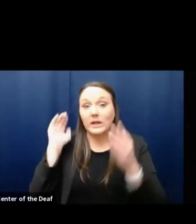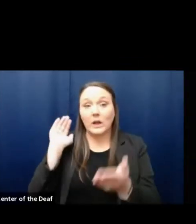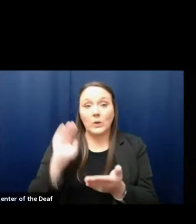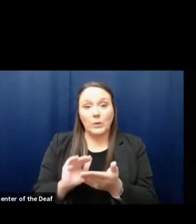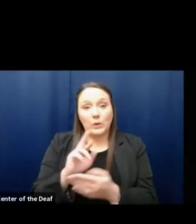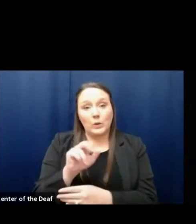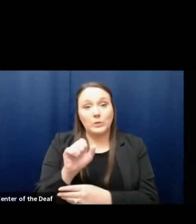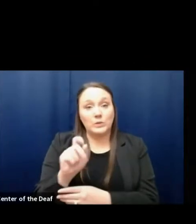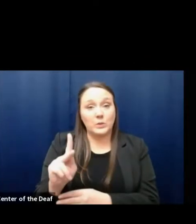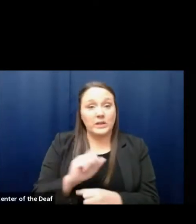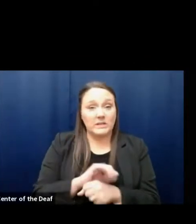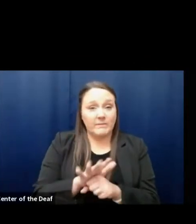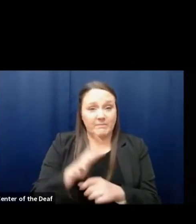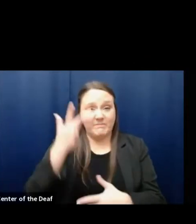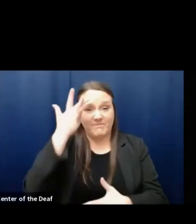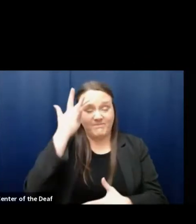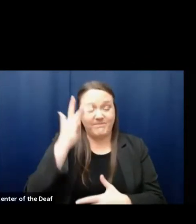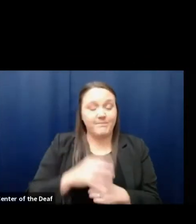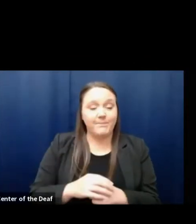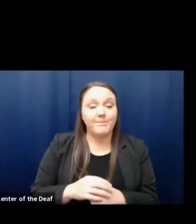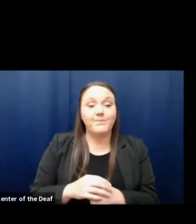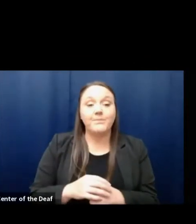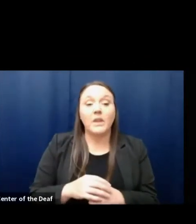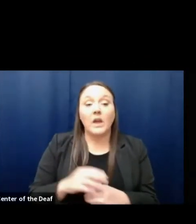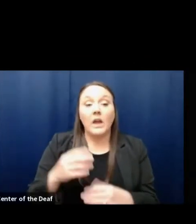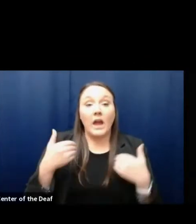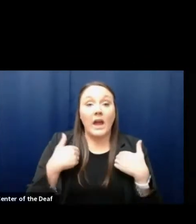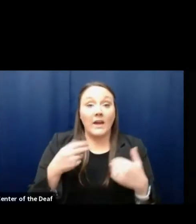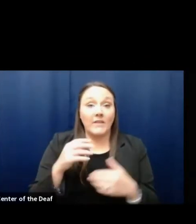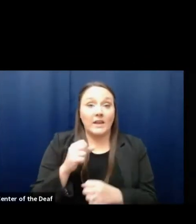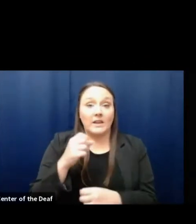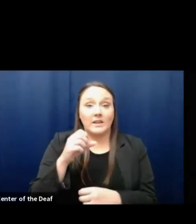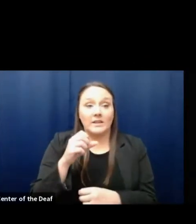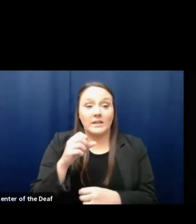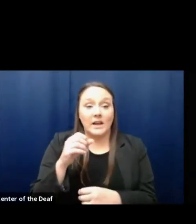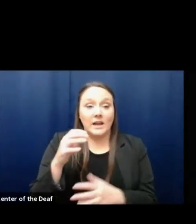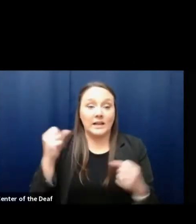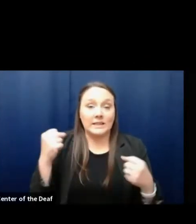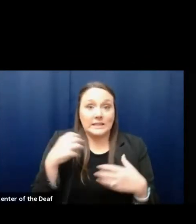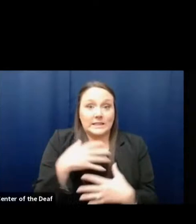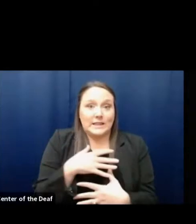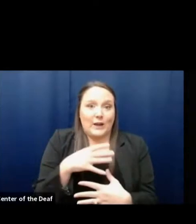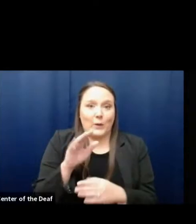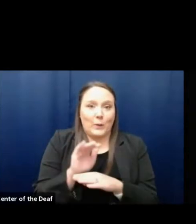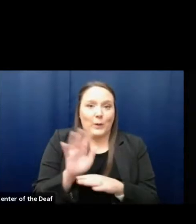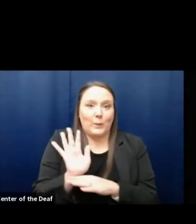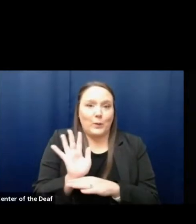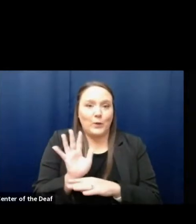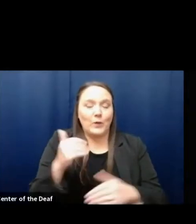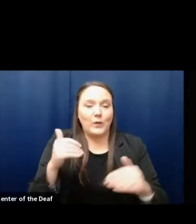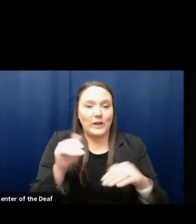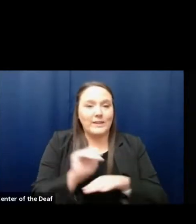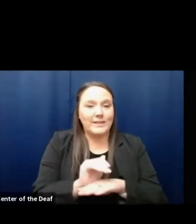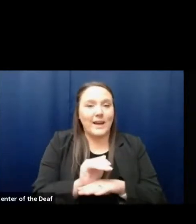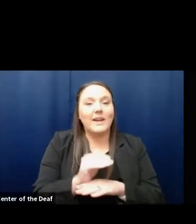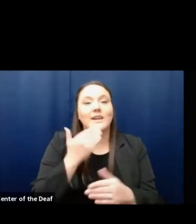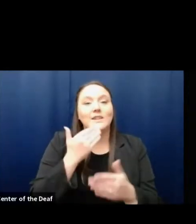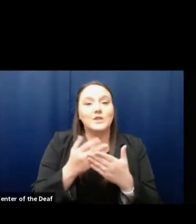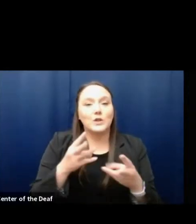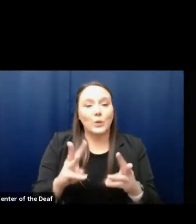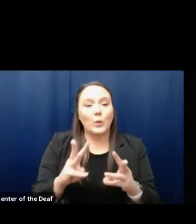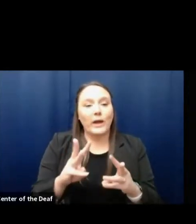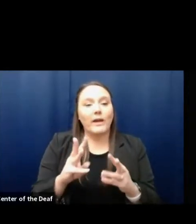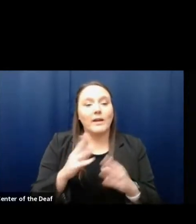getting COVID-19 while doing those. Hosting a spooky movie night is a great way to enjoy the holiday season while also staying